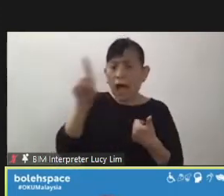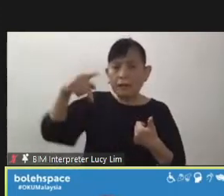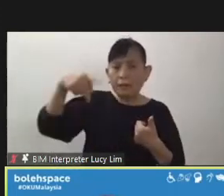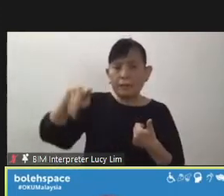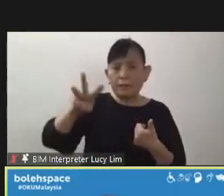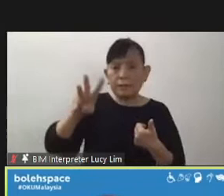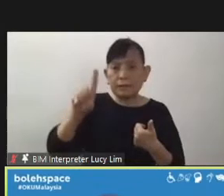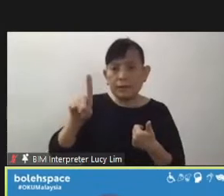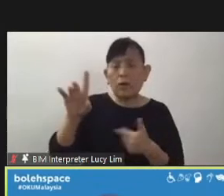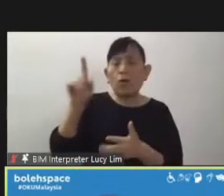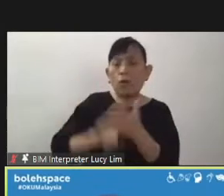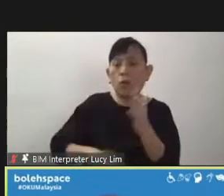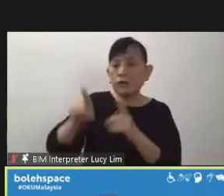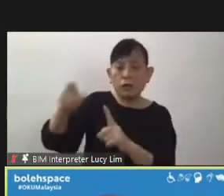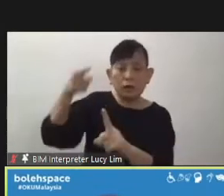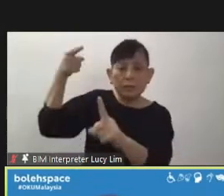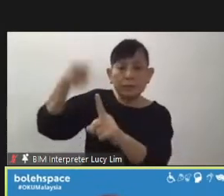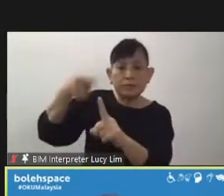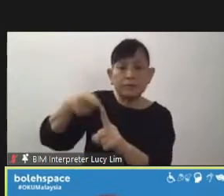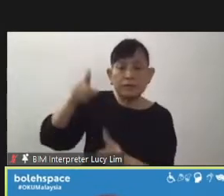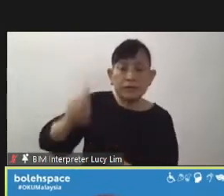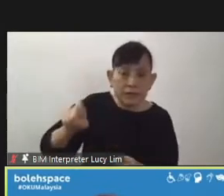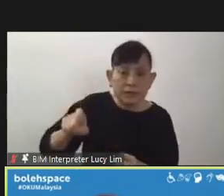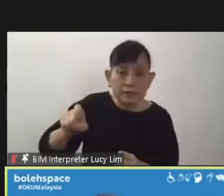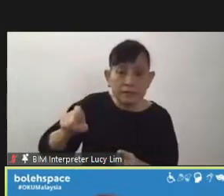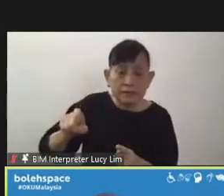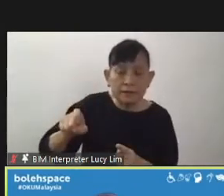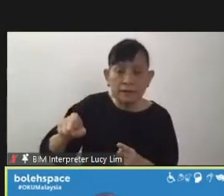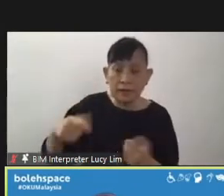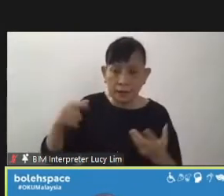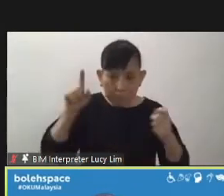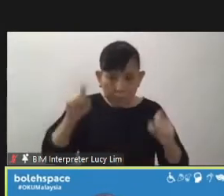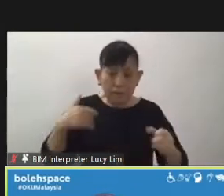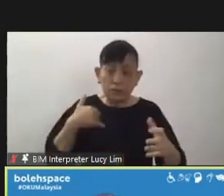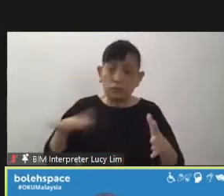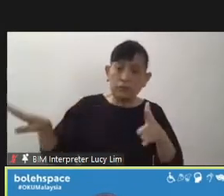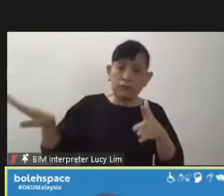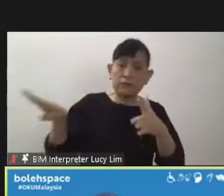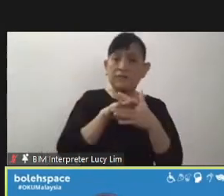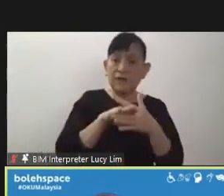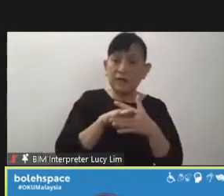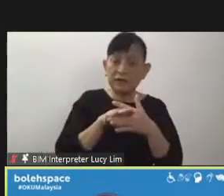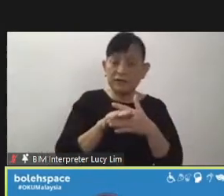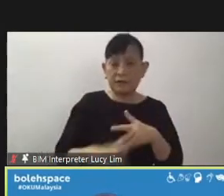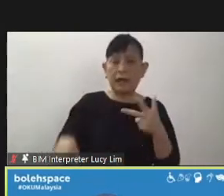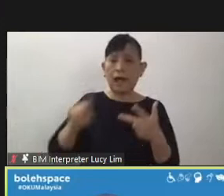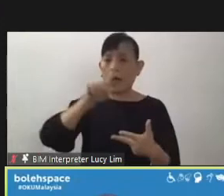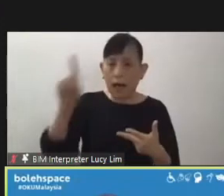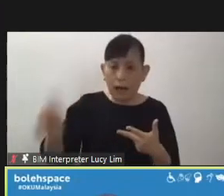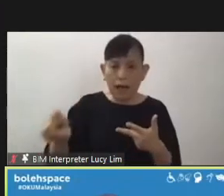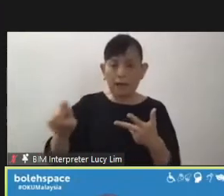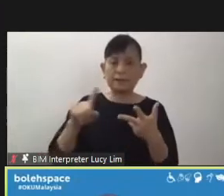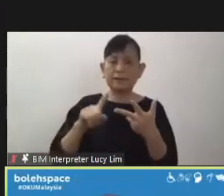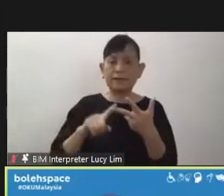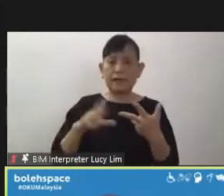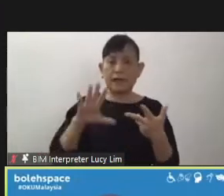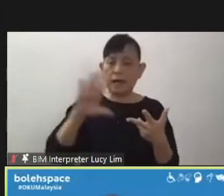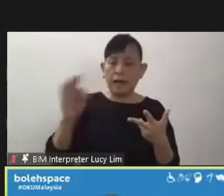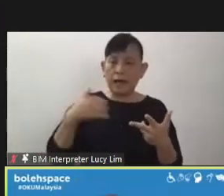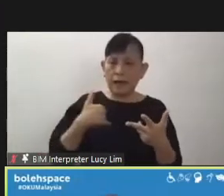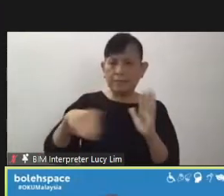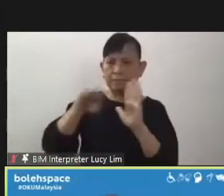what is your specific needs? What do you need? You need to do an intervention. You need to ask them. You need to have a set of